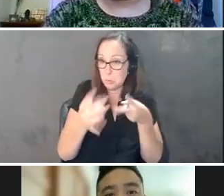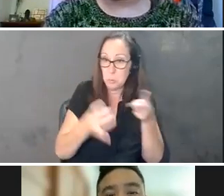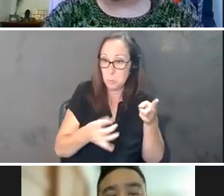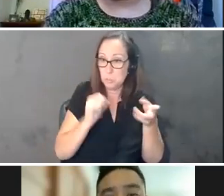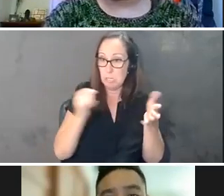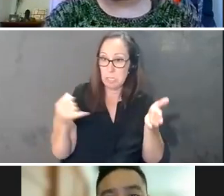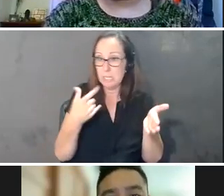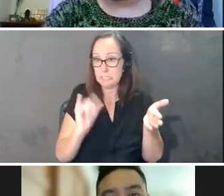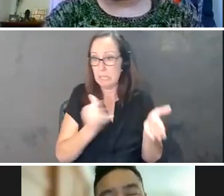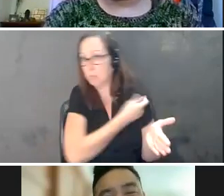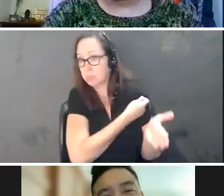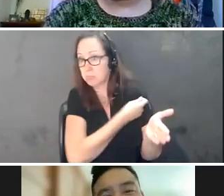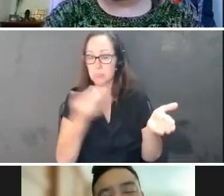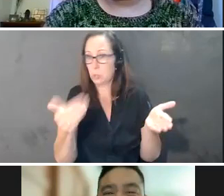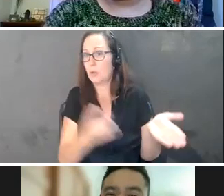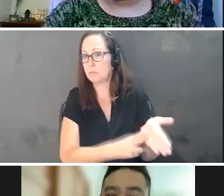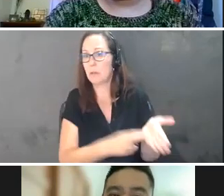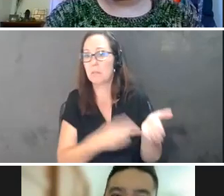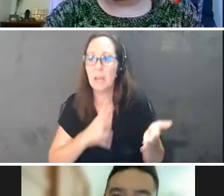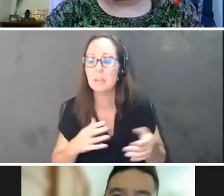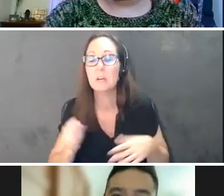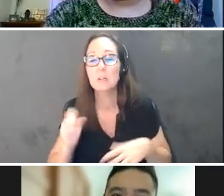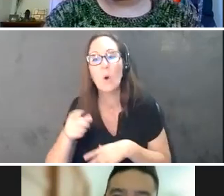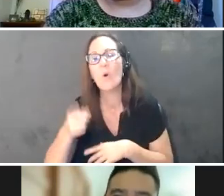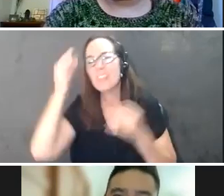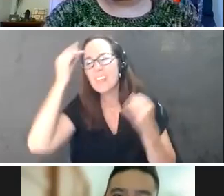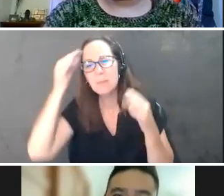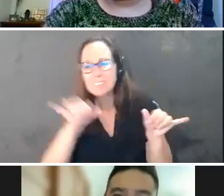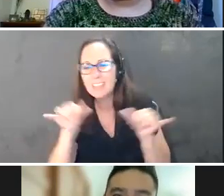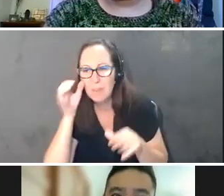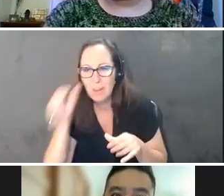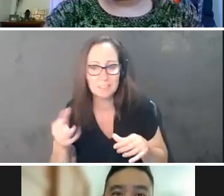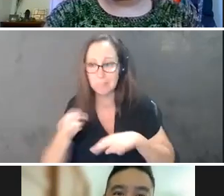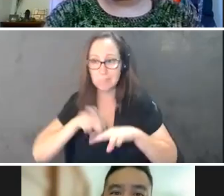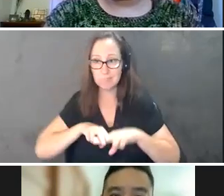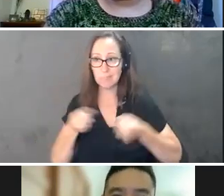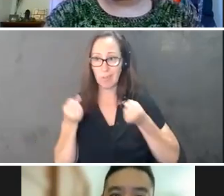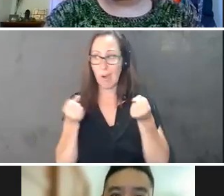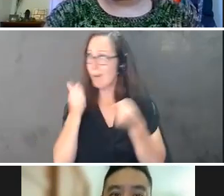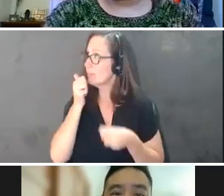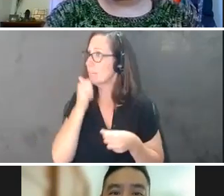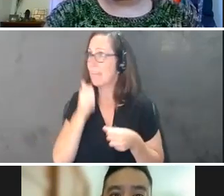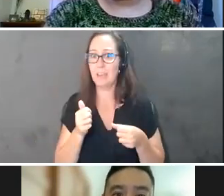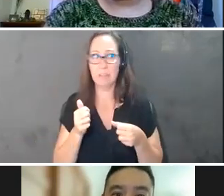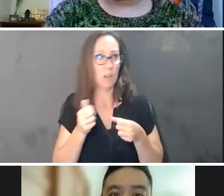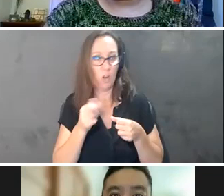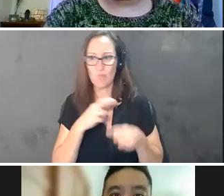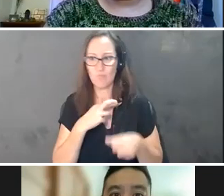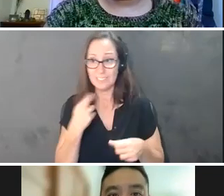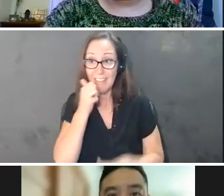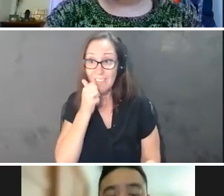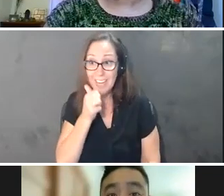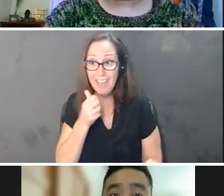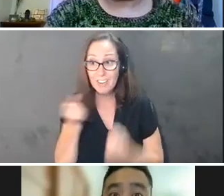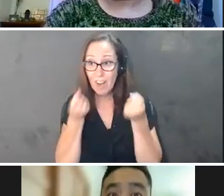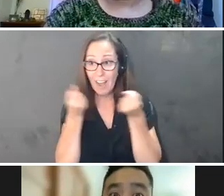I think one way of thinking about that, it's like you're getting in your car every day and there's a risk there, but you don't see the form in front of you. No one's telling you once you got in your car,